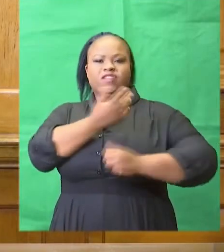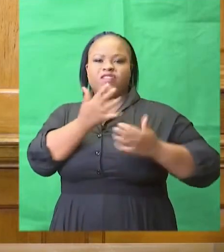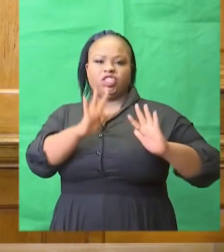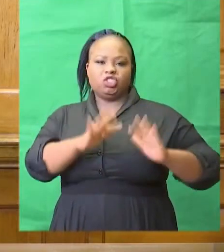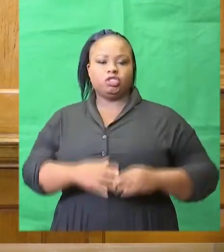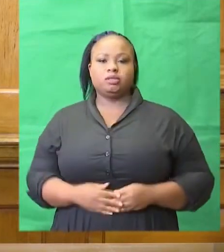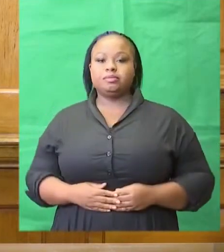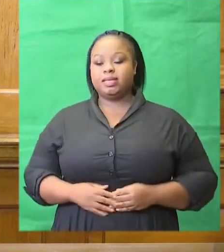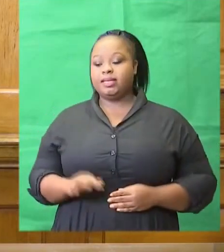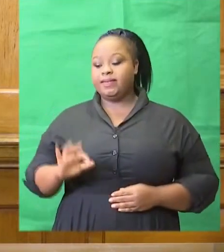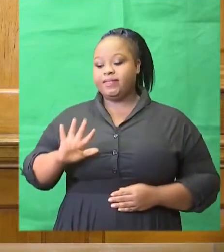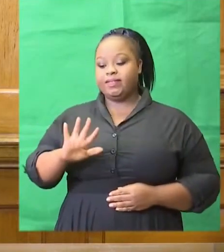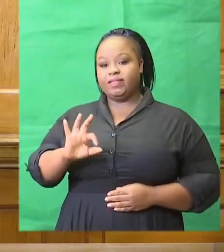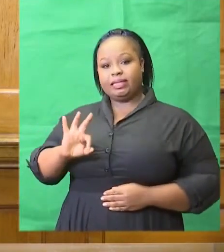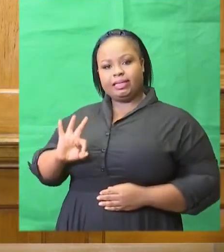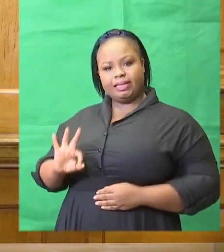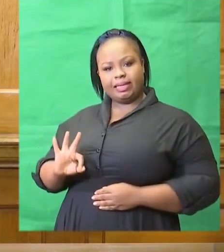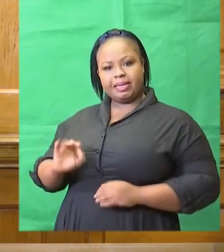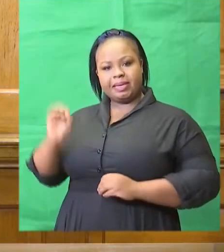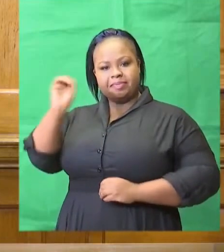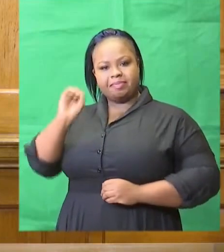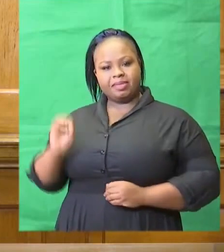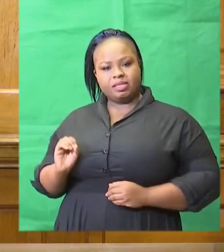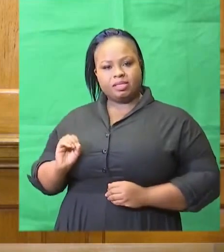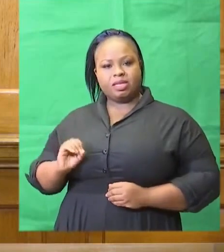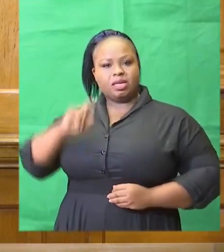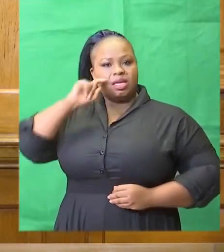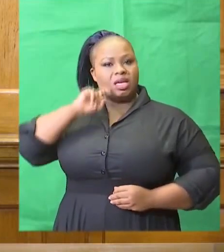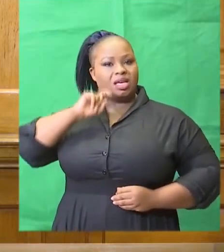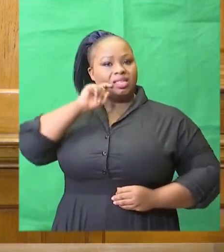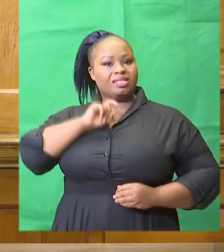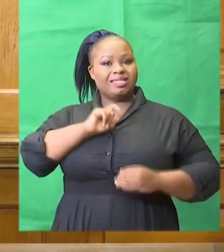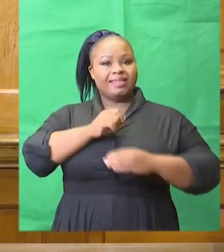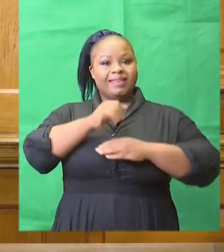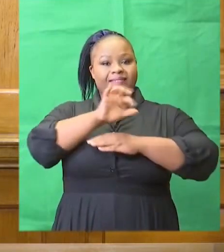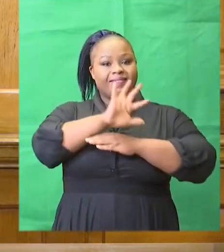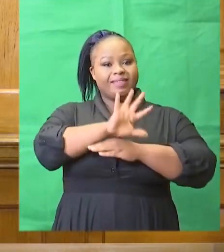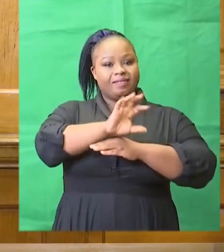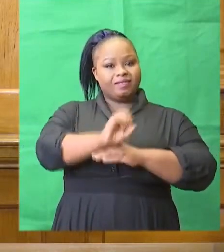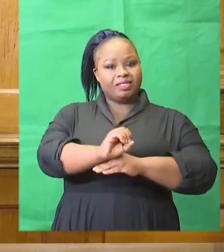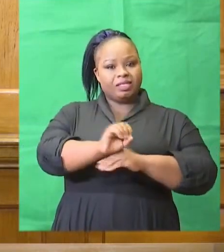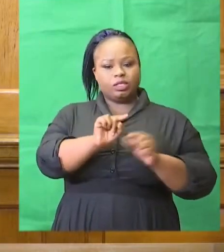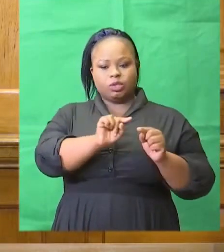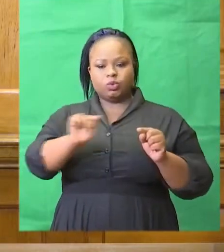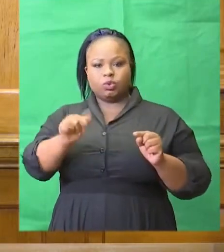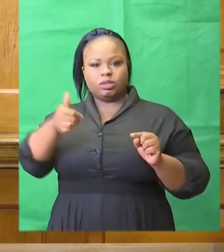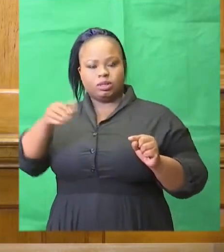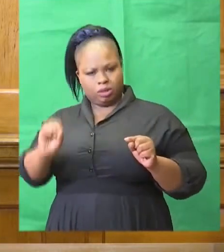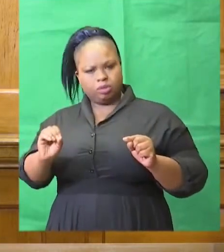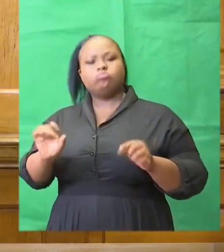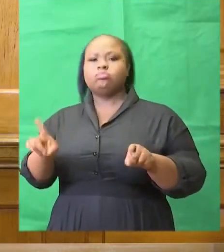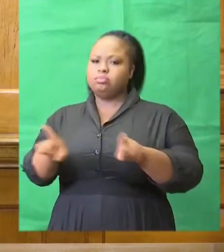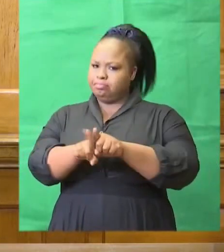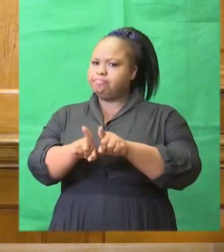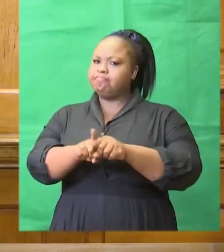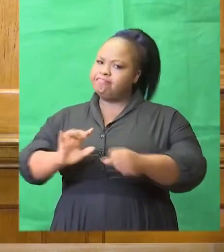and 53% of people aged between 50 and 60 are also fully